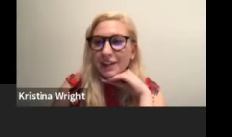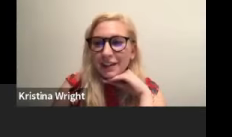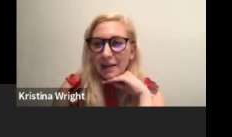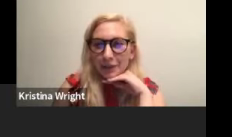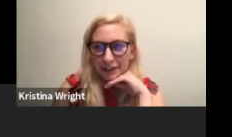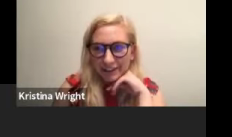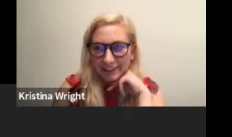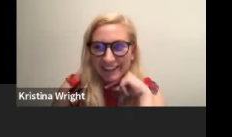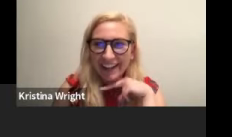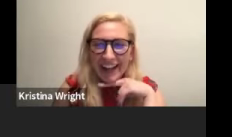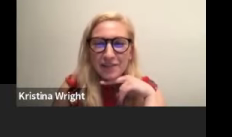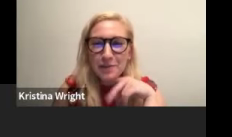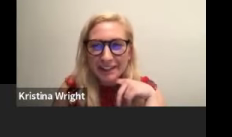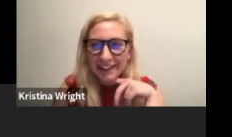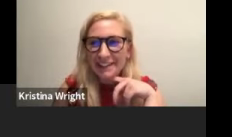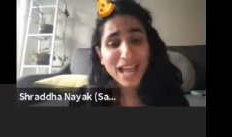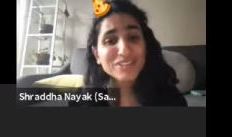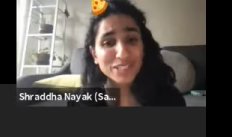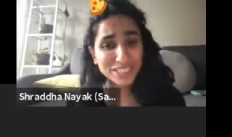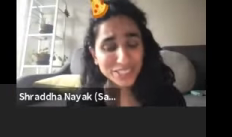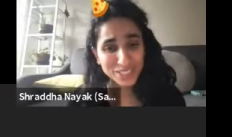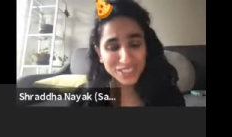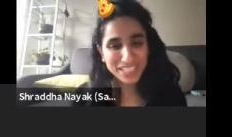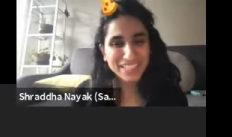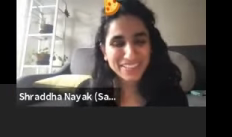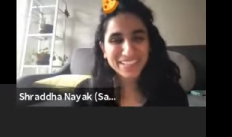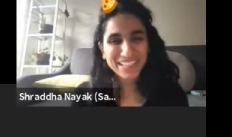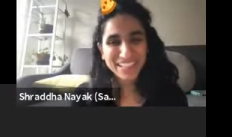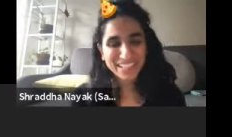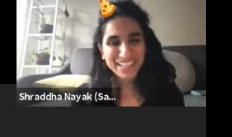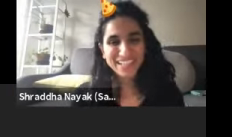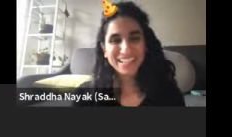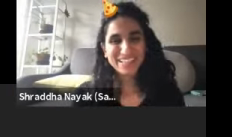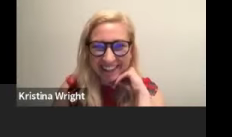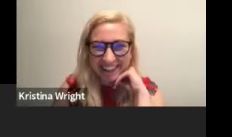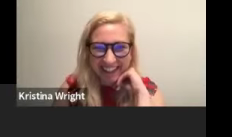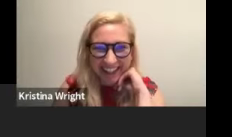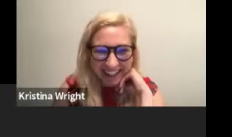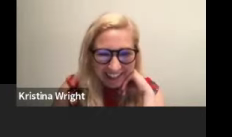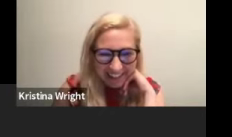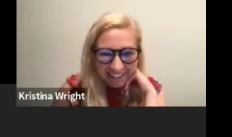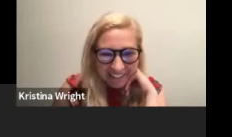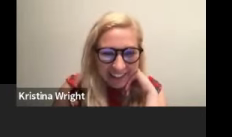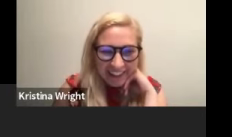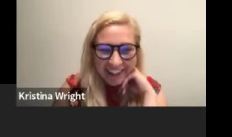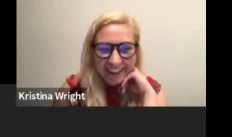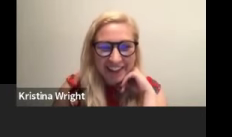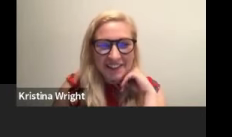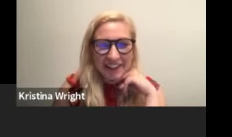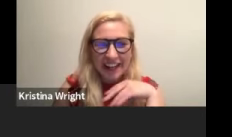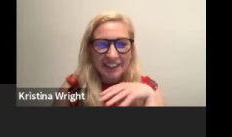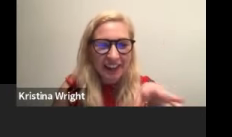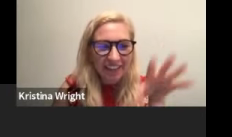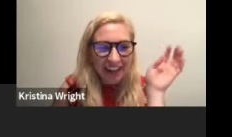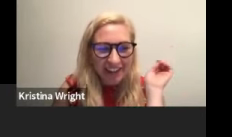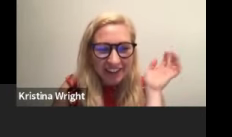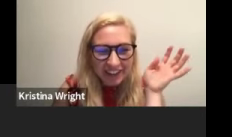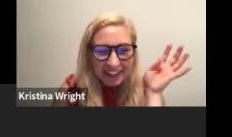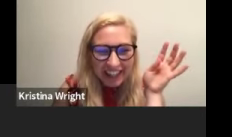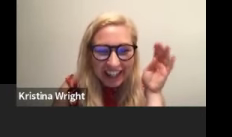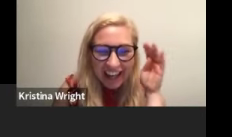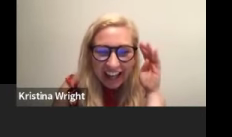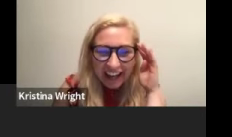of collaboration. Everybody. Right, and research. Yeah, absolutely. Oh my gosh. Okay, we